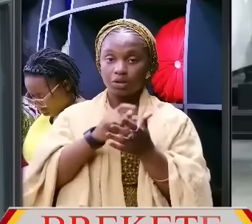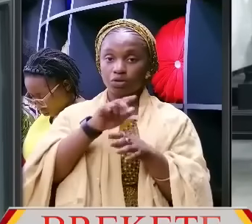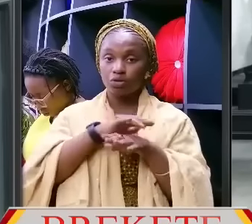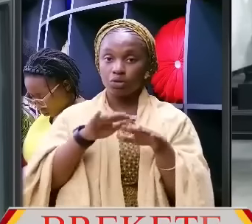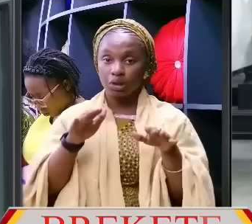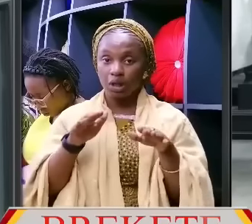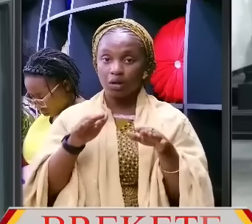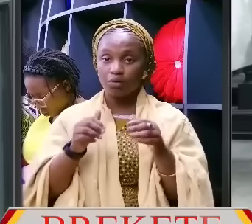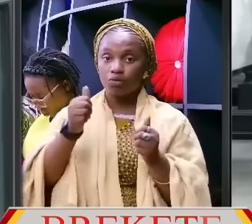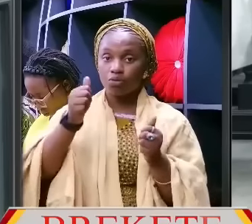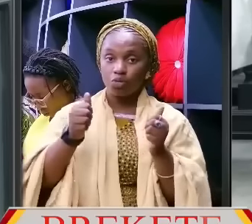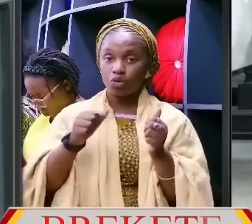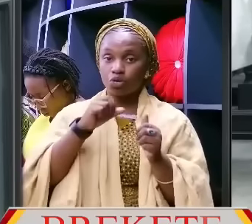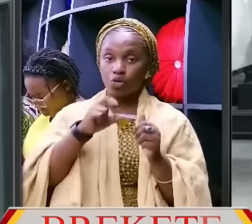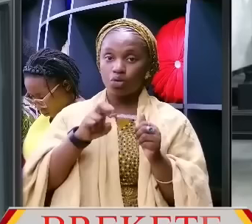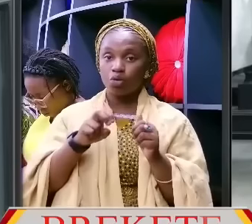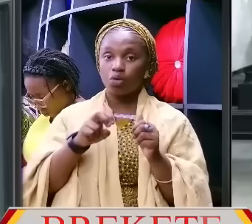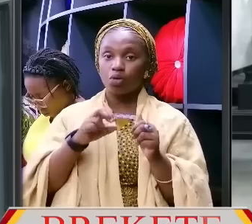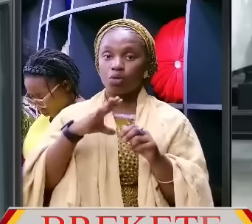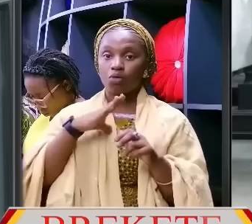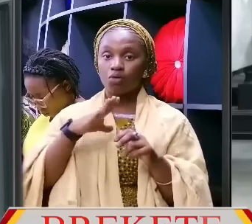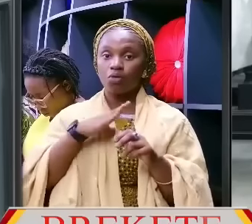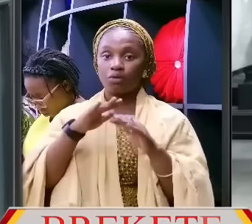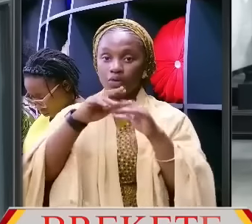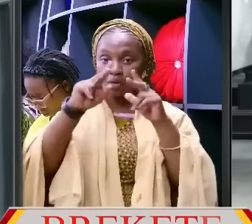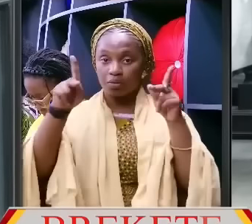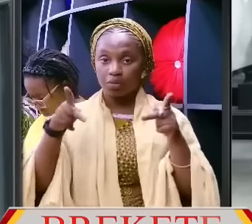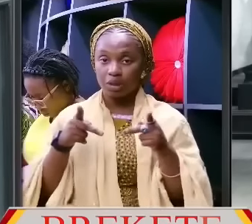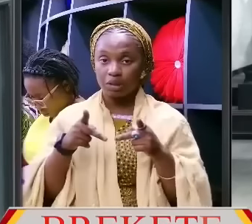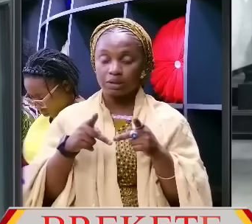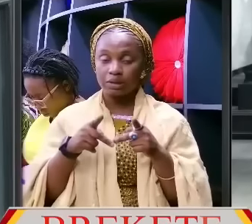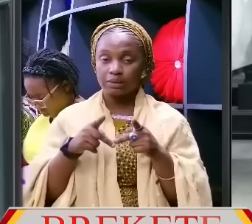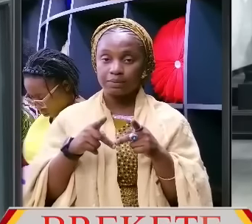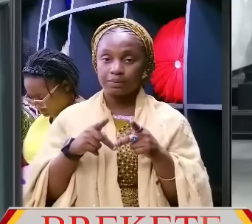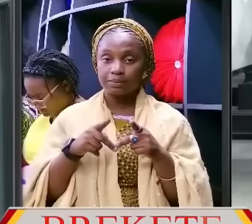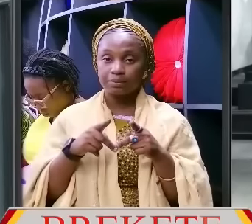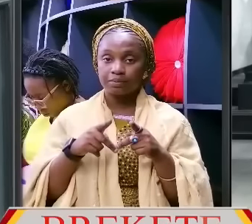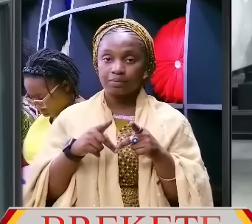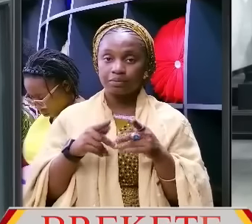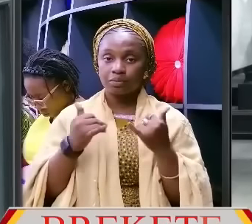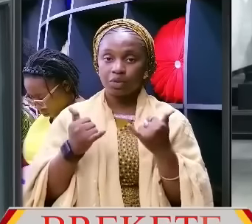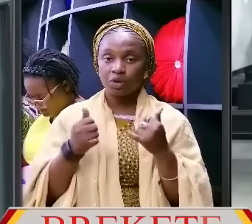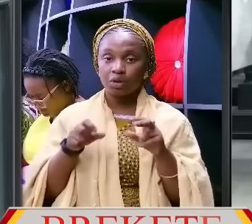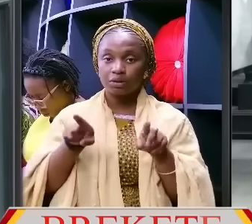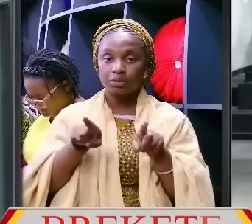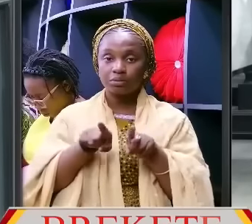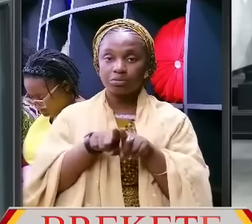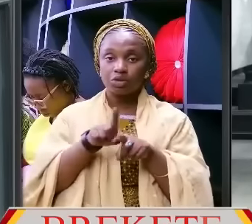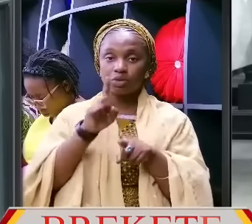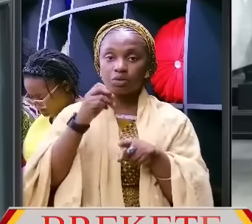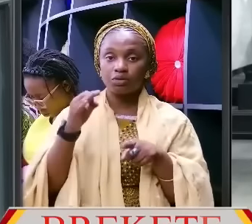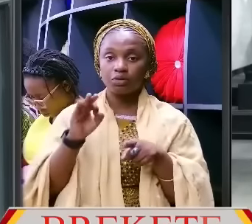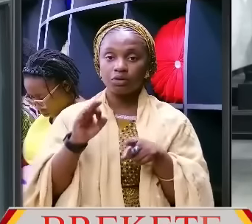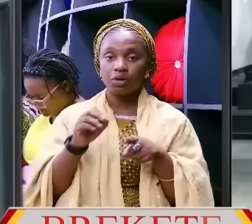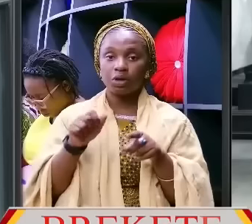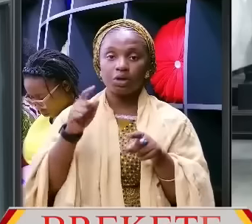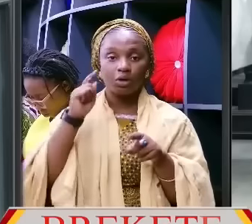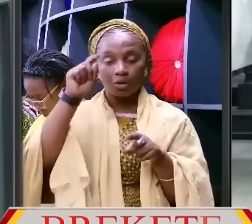see Kuruta. So that place is too far. Now I come meet one of their brothers, say there. See